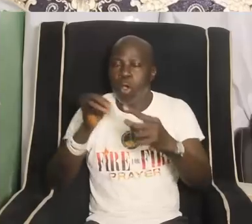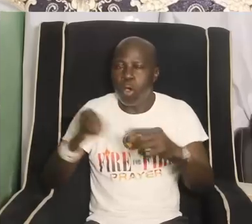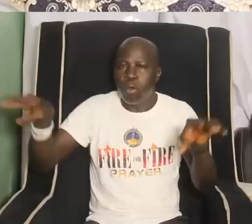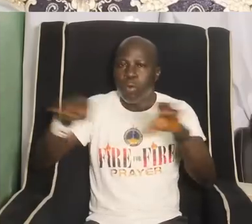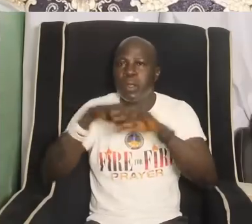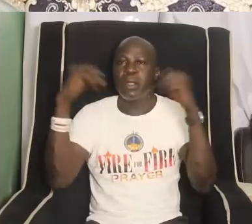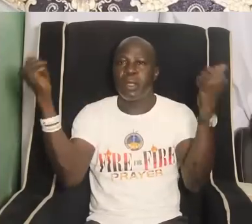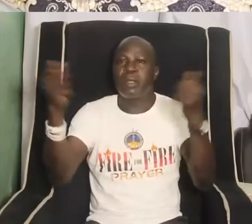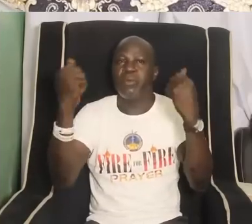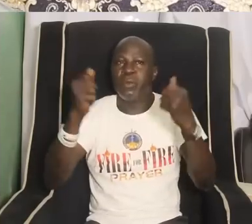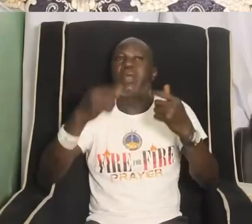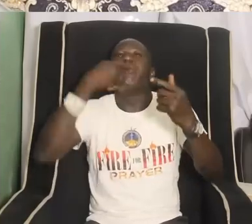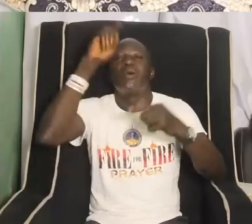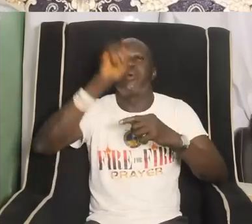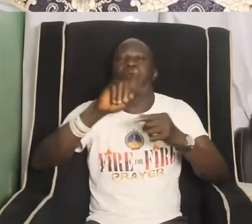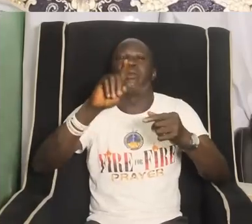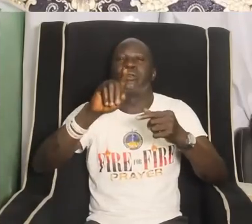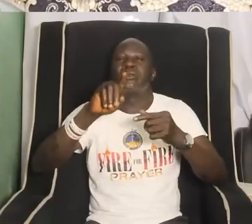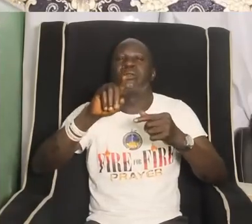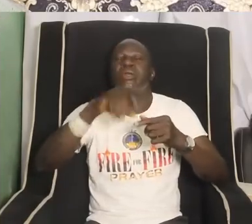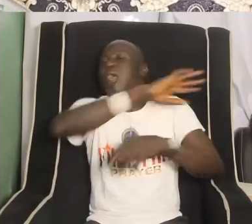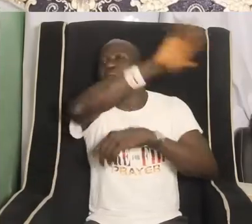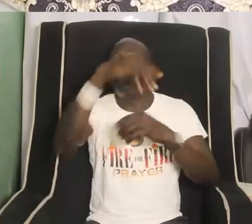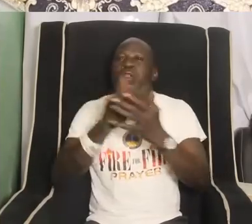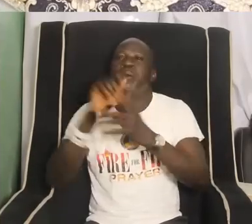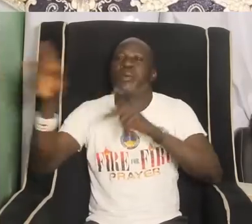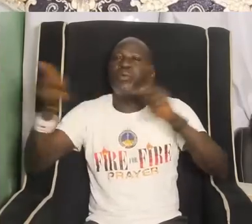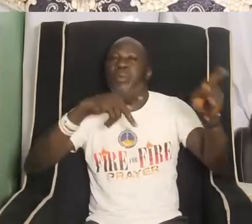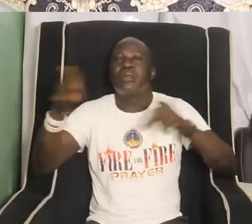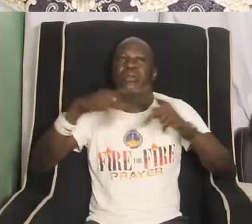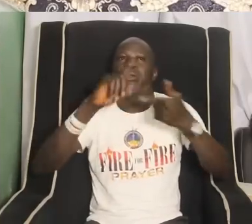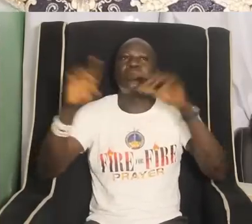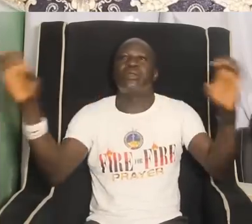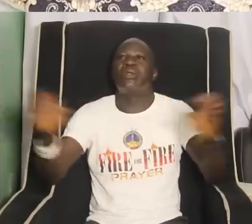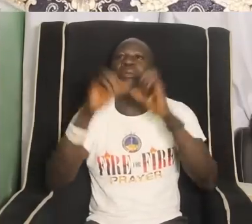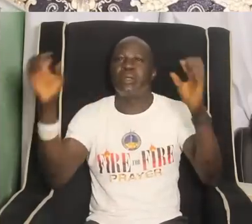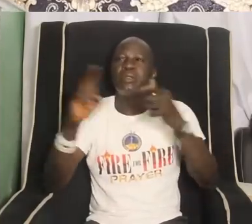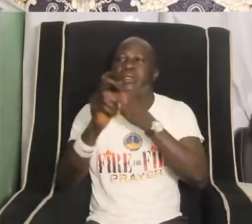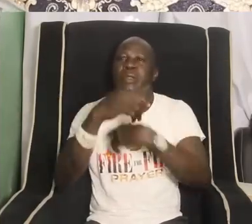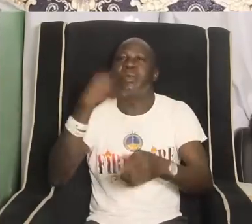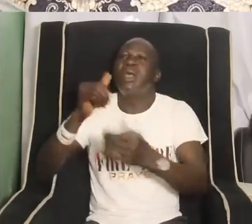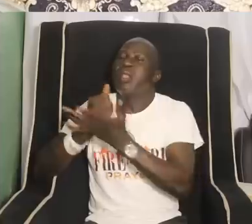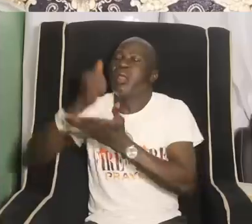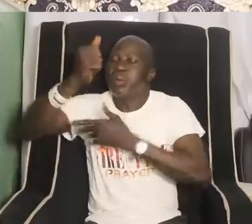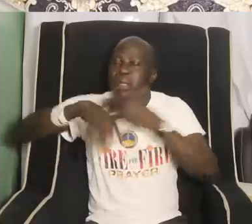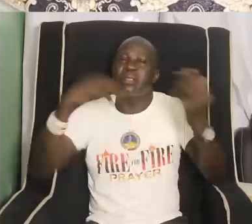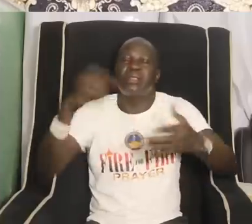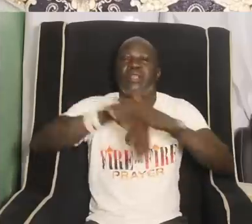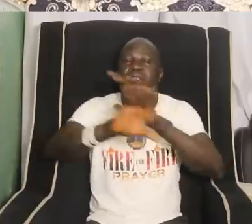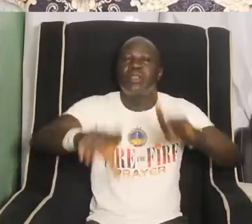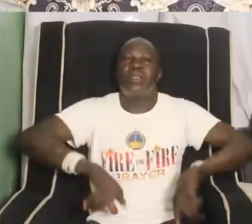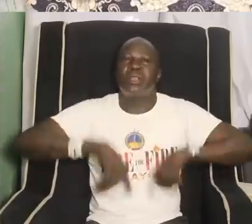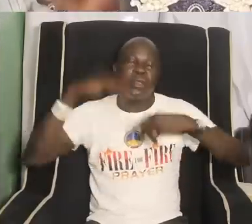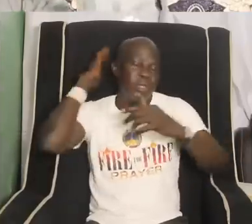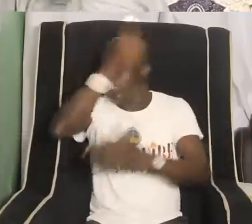wedding anniversary. Àsọtẹ́lẹ̀ lélẹ́yìn. Is a prophecy. Ẹ̀yin alayeye sàmí o. Celebrants say amen. Ayẹyẹ inú ayé rẹ. Celebration in